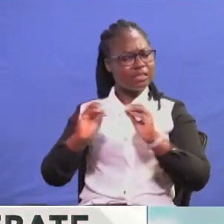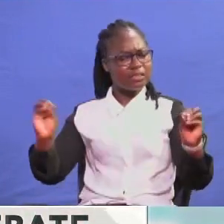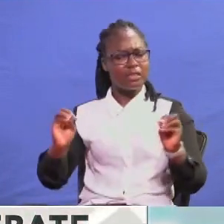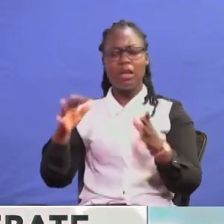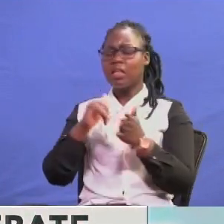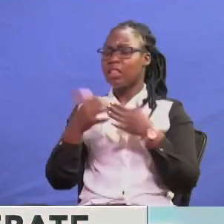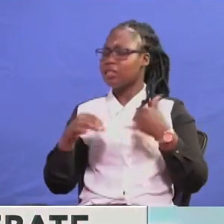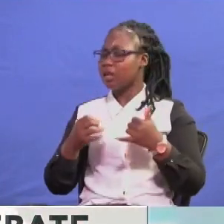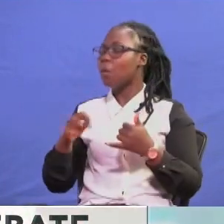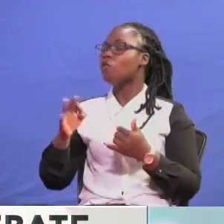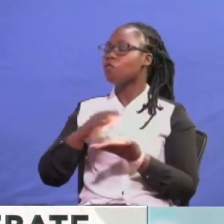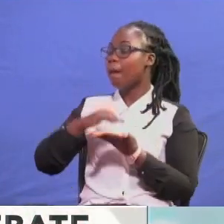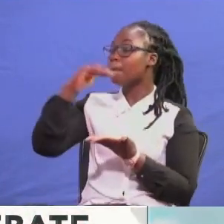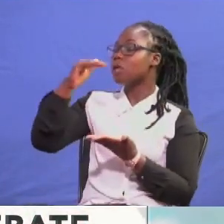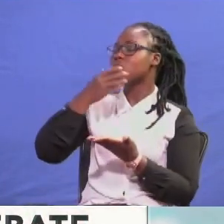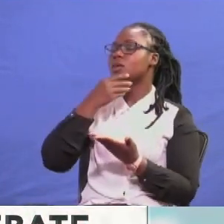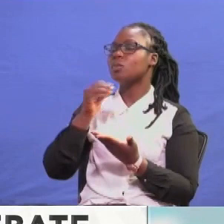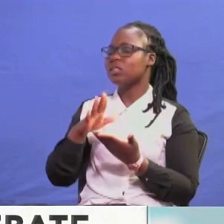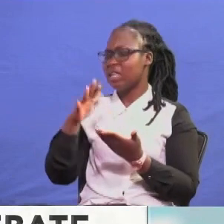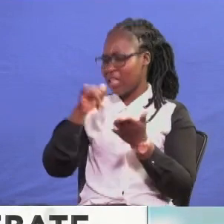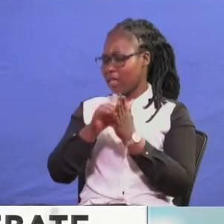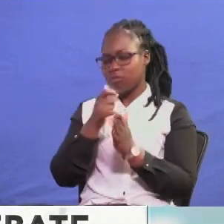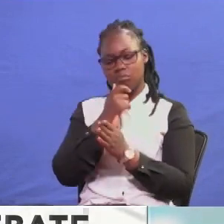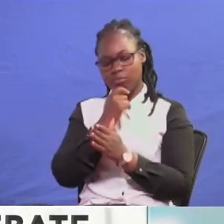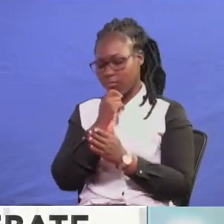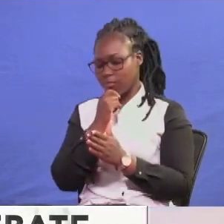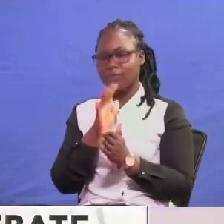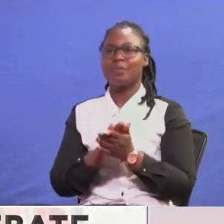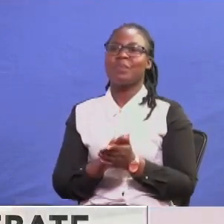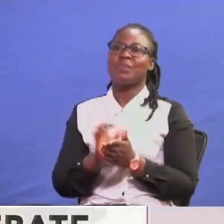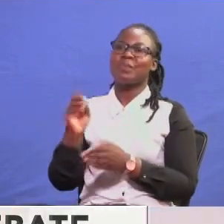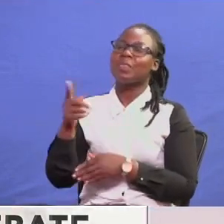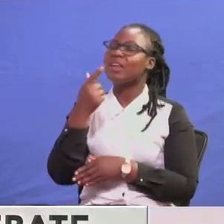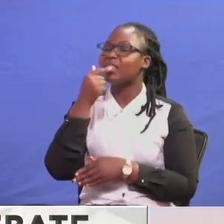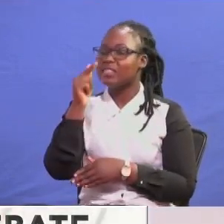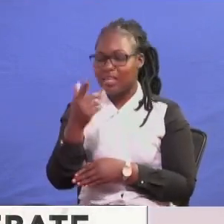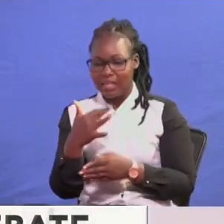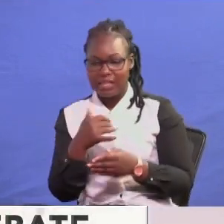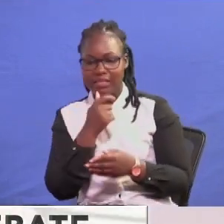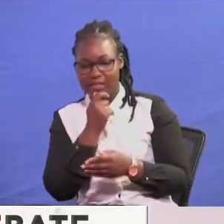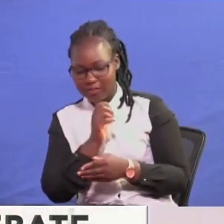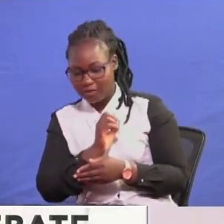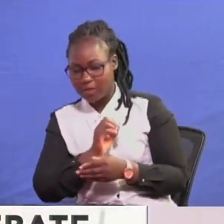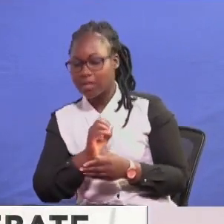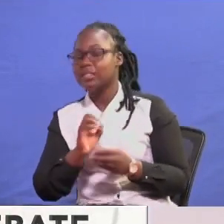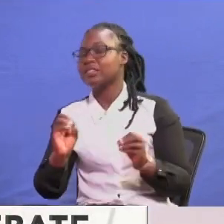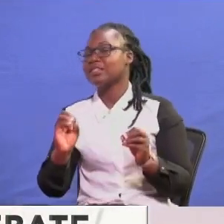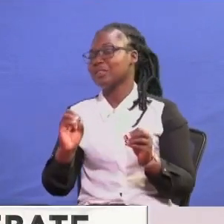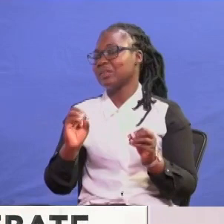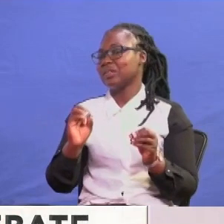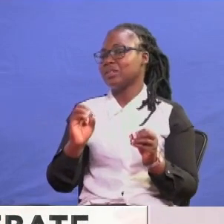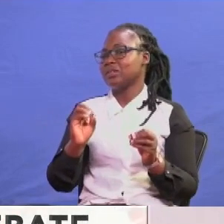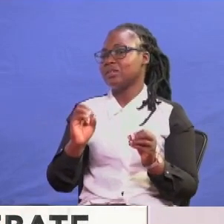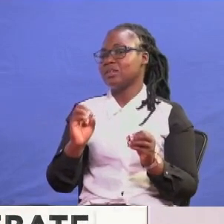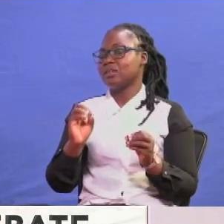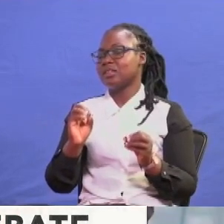of the big boys. It's a bit disappointing. I didn't say it doesn't. Okay, don't say what I didn't say. I didn't say it doesn't affect